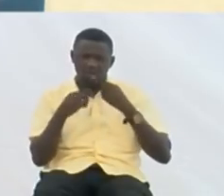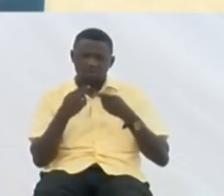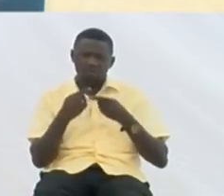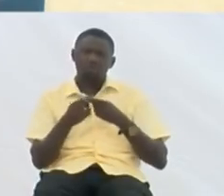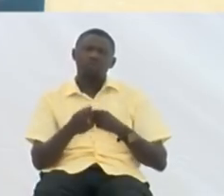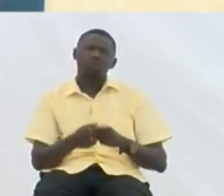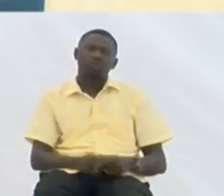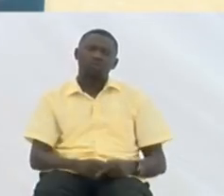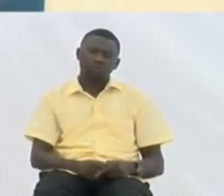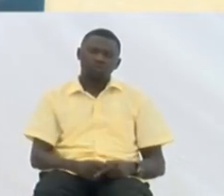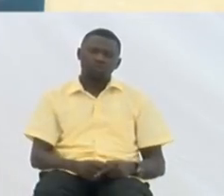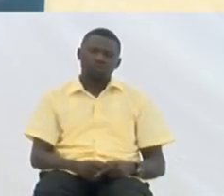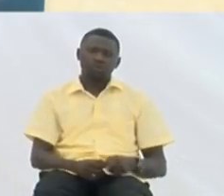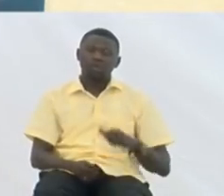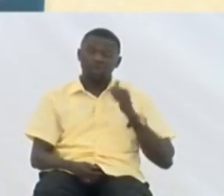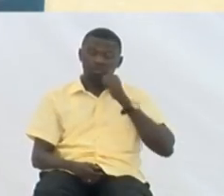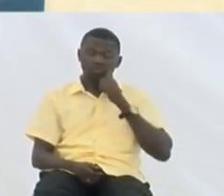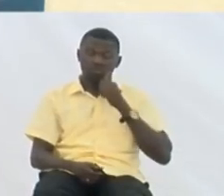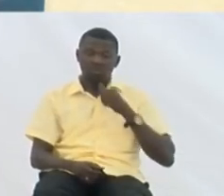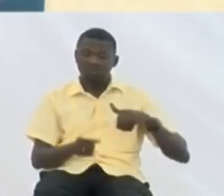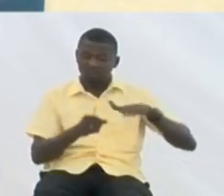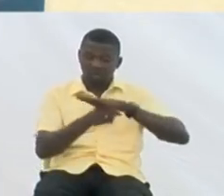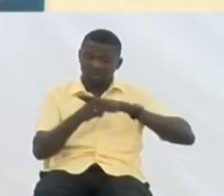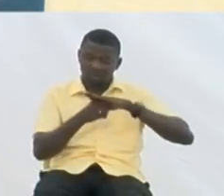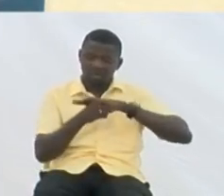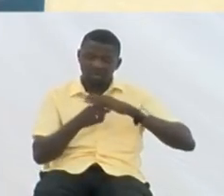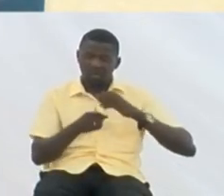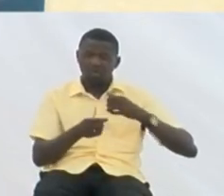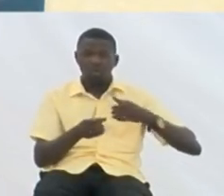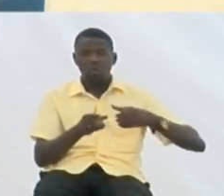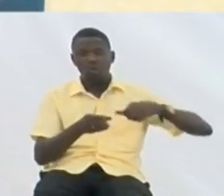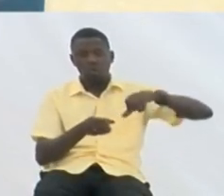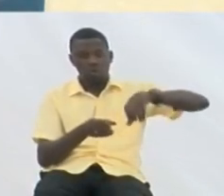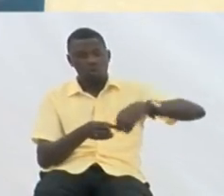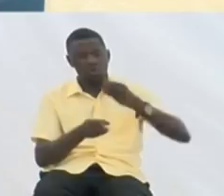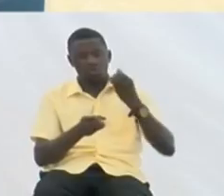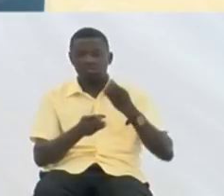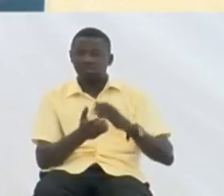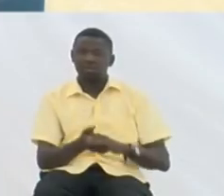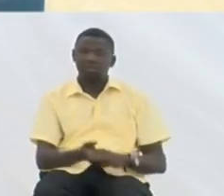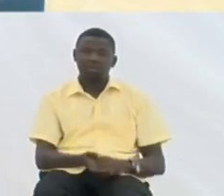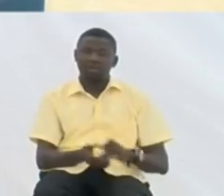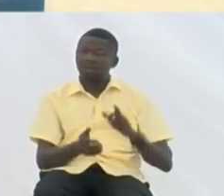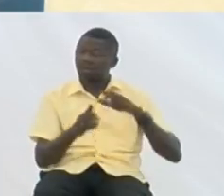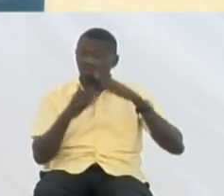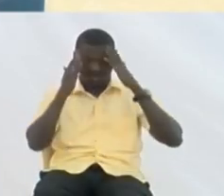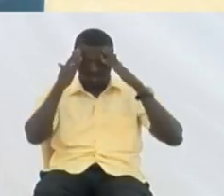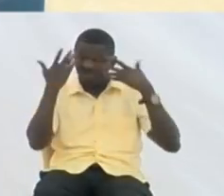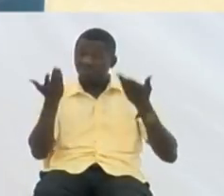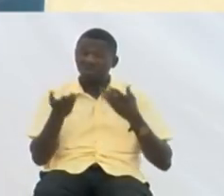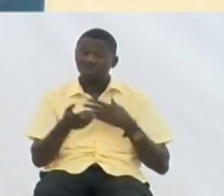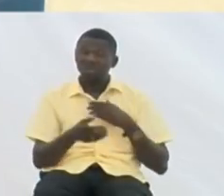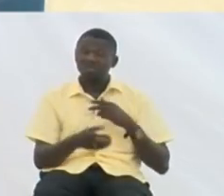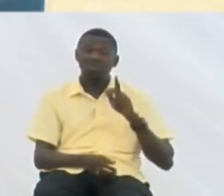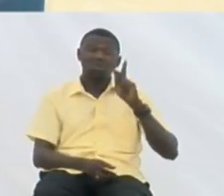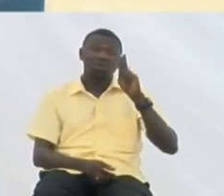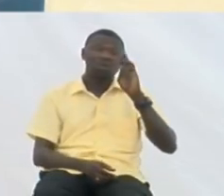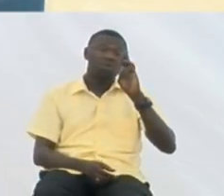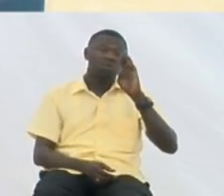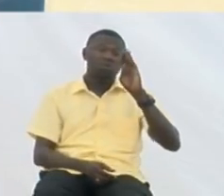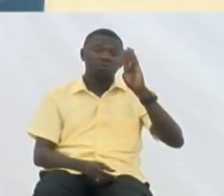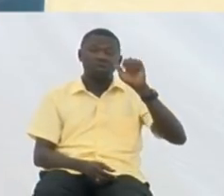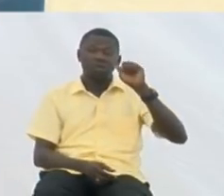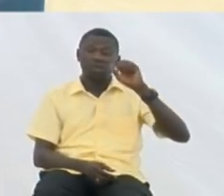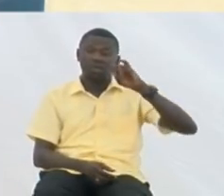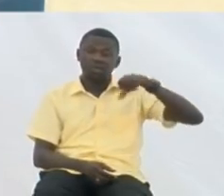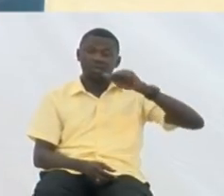They used to fill that up with their concoction. I do not know whether it is what is called kube jaro,